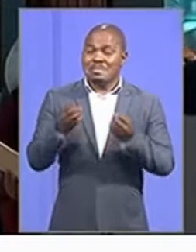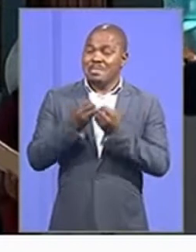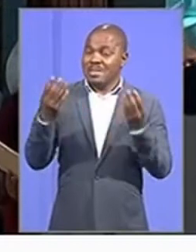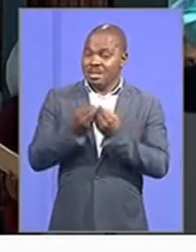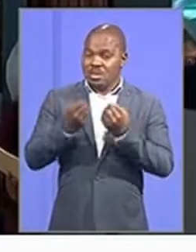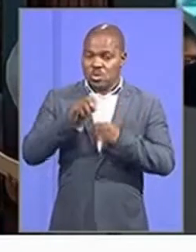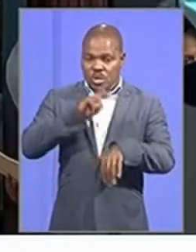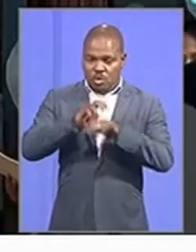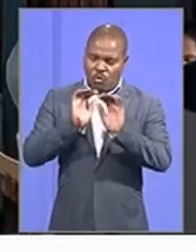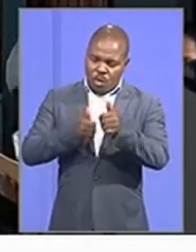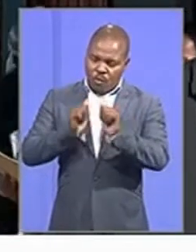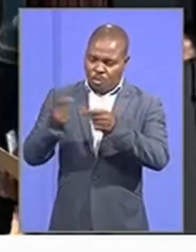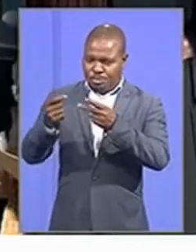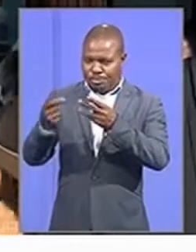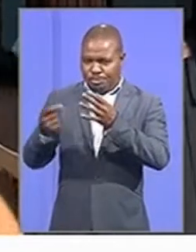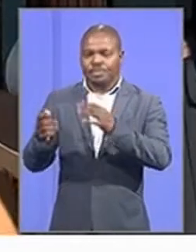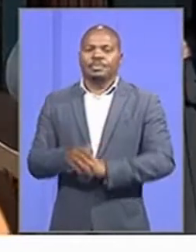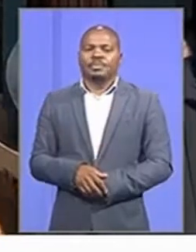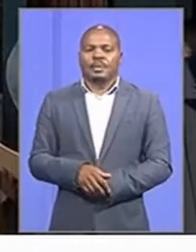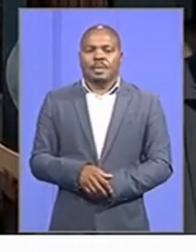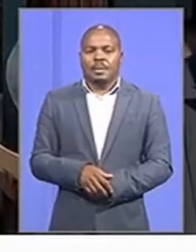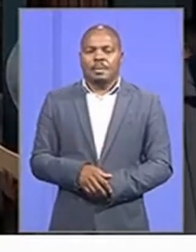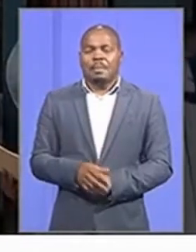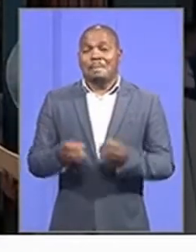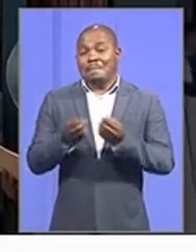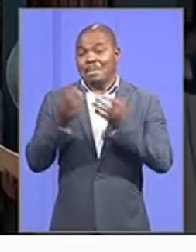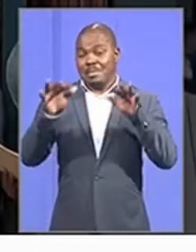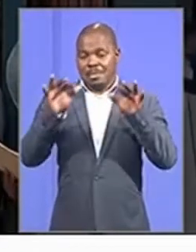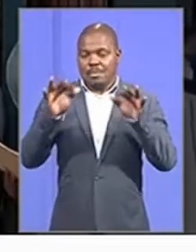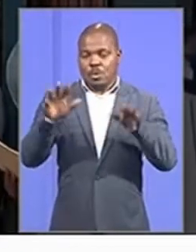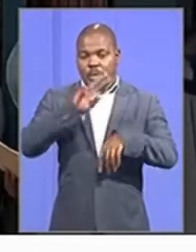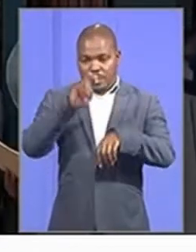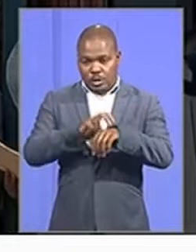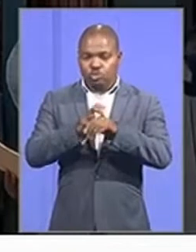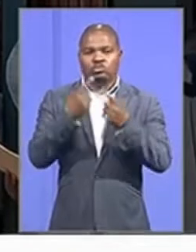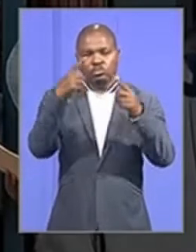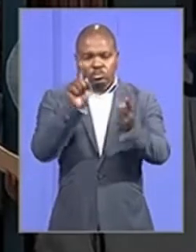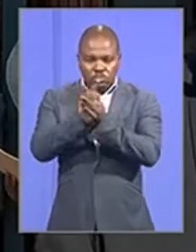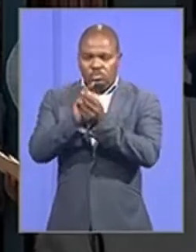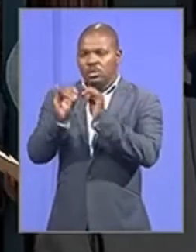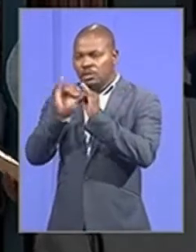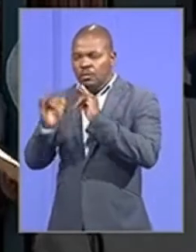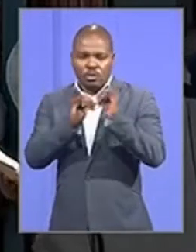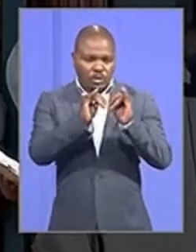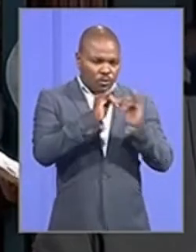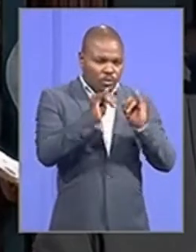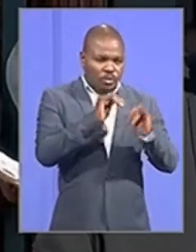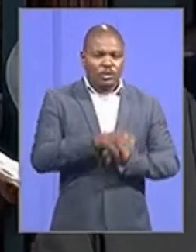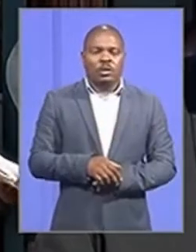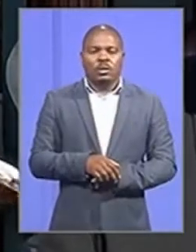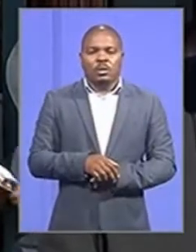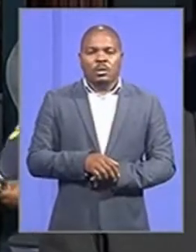we have to follow up. There's a lot of people that we have to go and interview and all that and